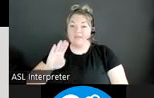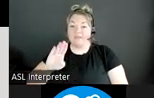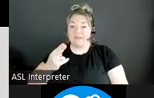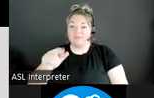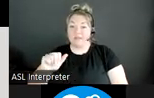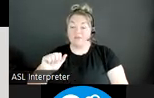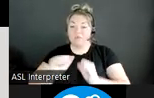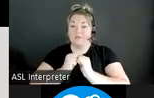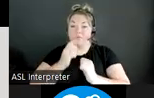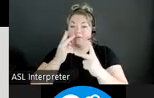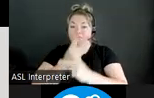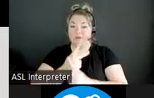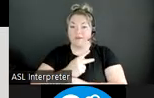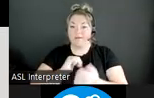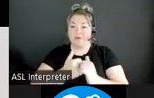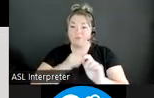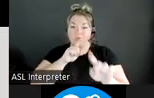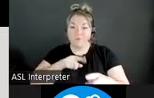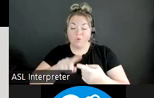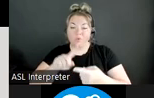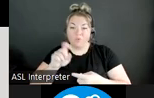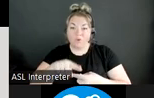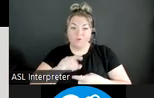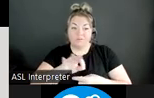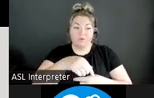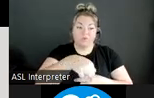together will figure out how we respond to questions, whether those come in through the